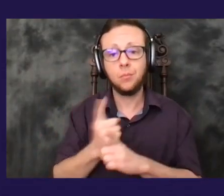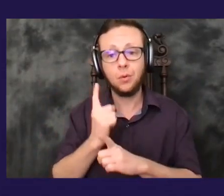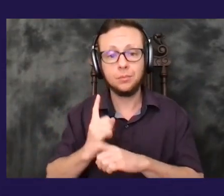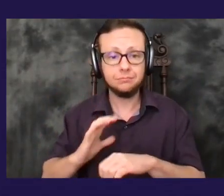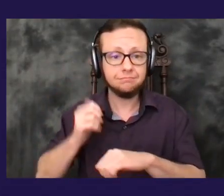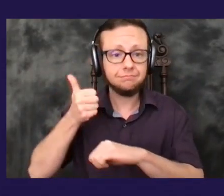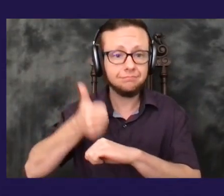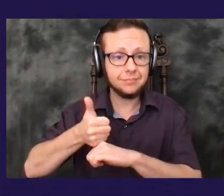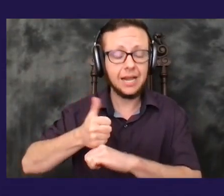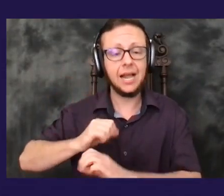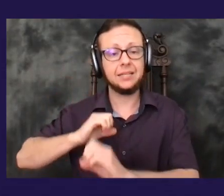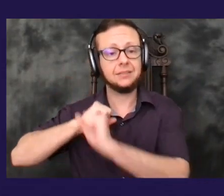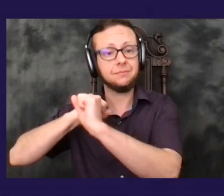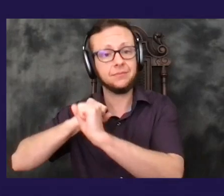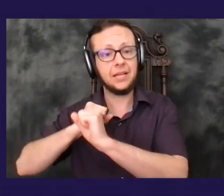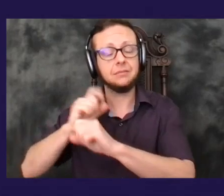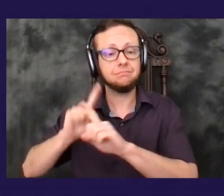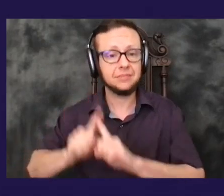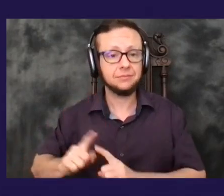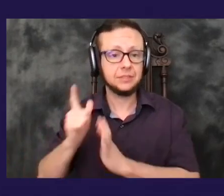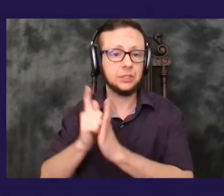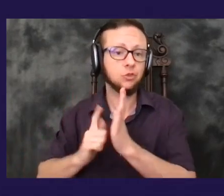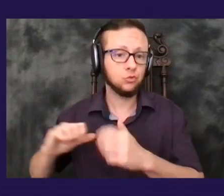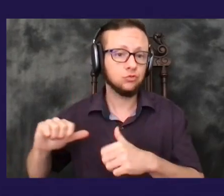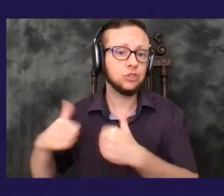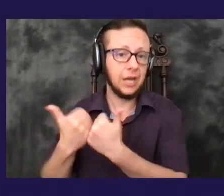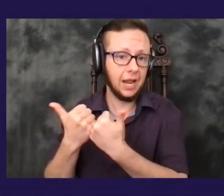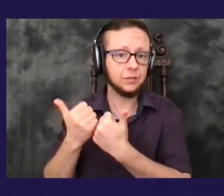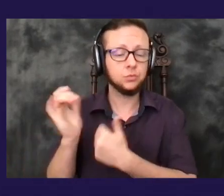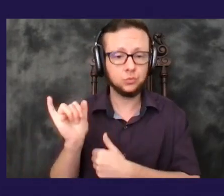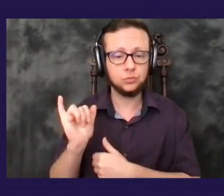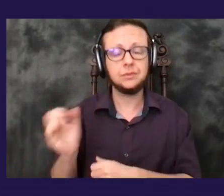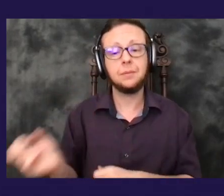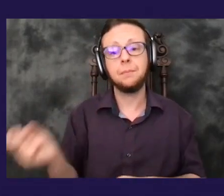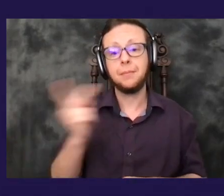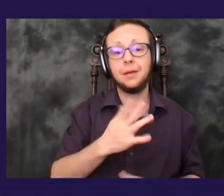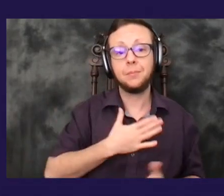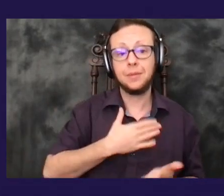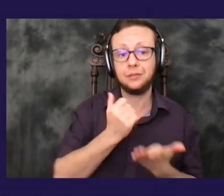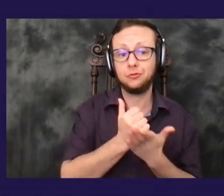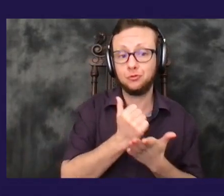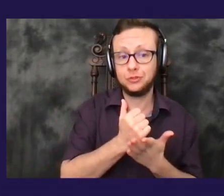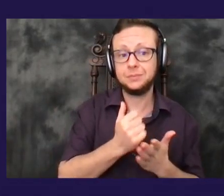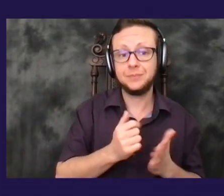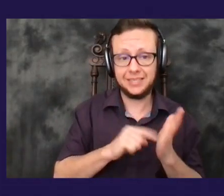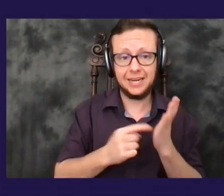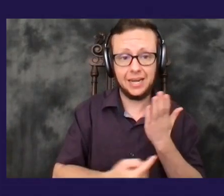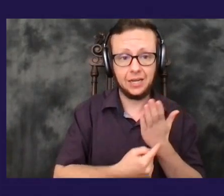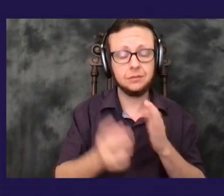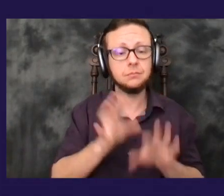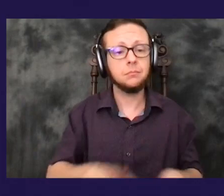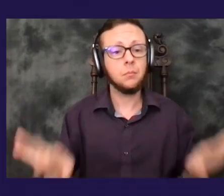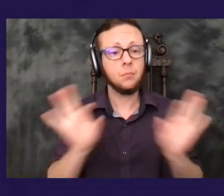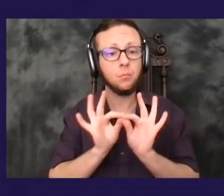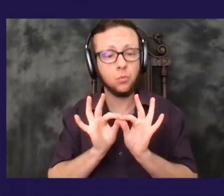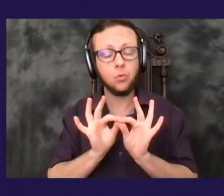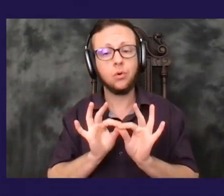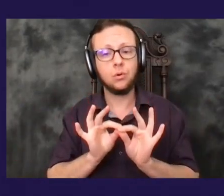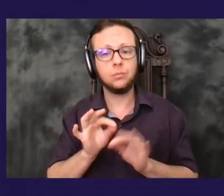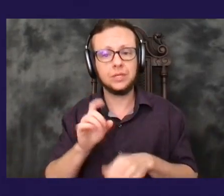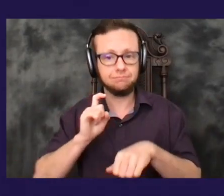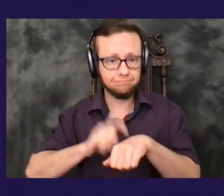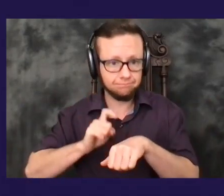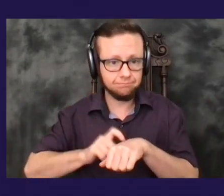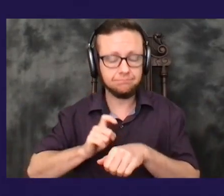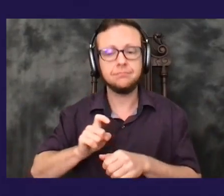against legal challenges. Finally, and going back to my treatment analogy, it is crucial that we timely assess the effects and side effects of